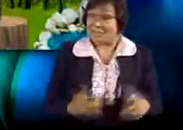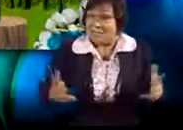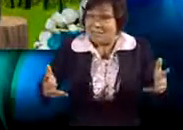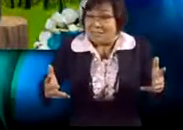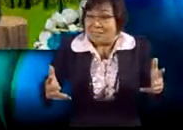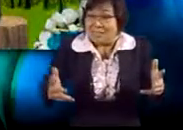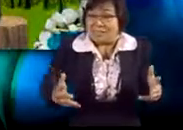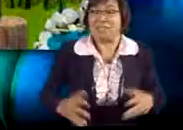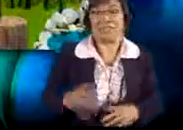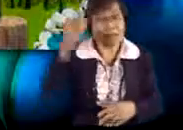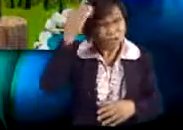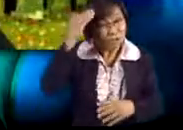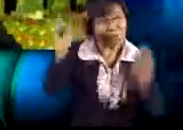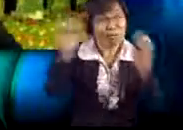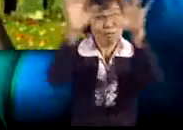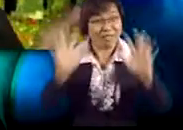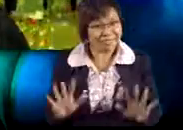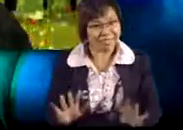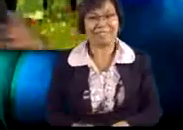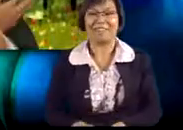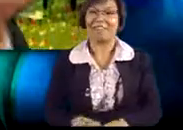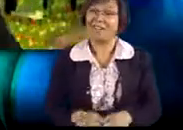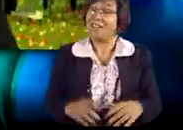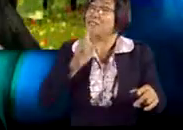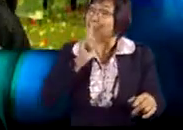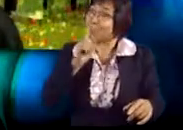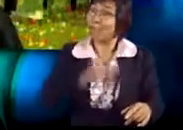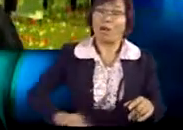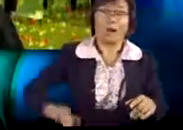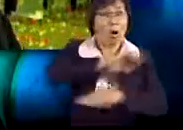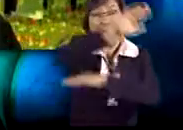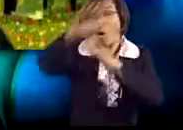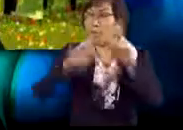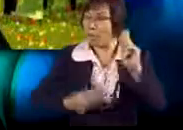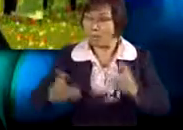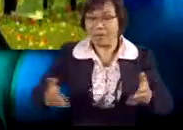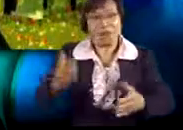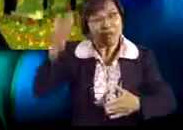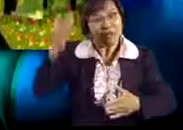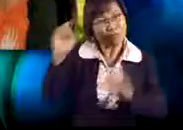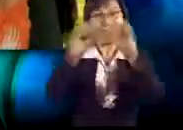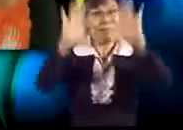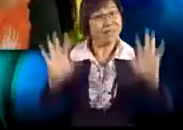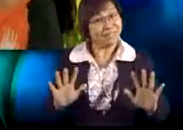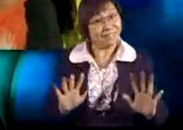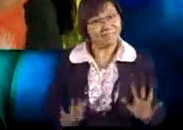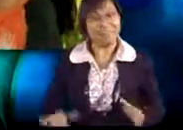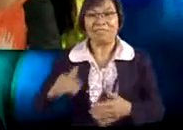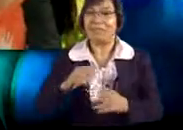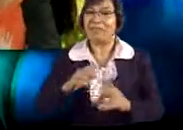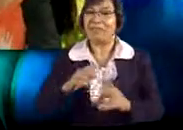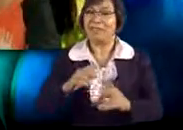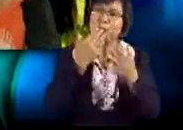Hey, Melody, you know magic? Actually, everybody here knows magic. That's